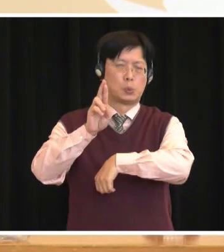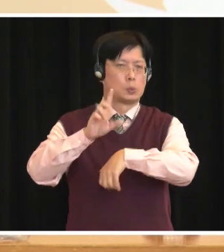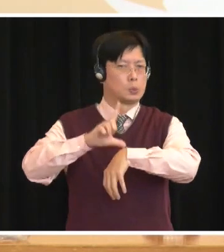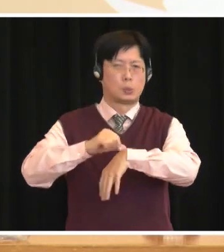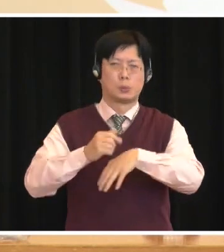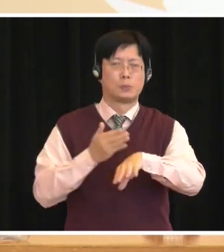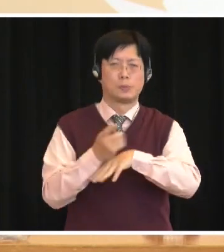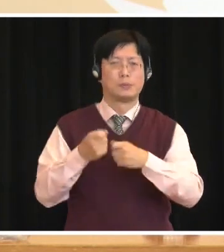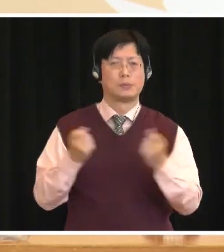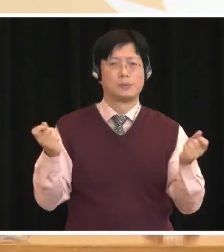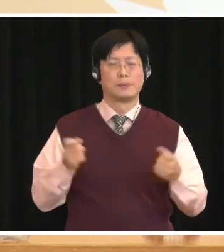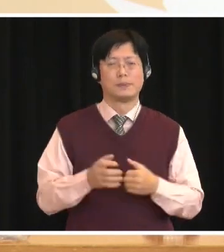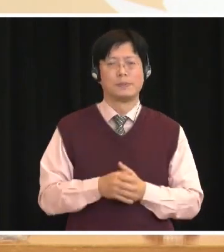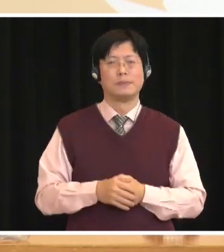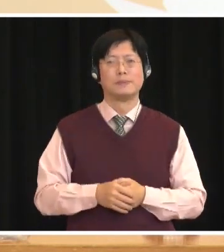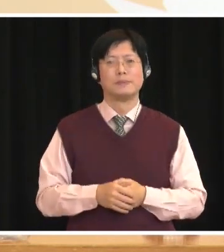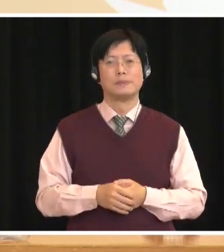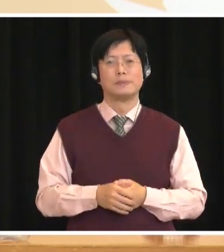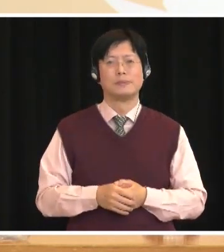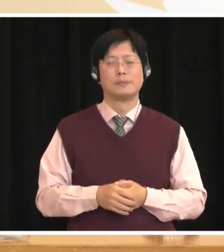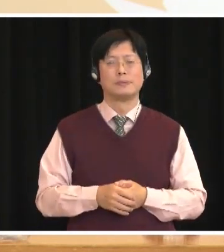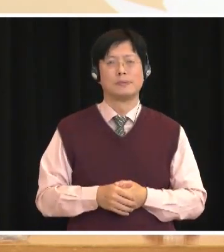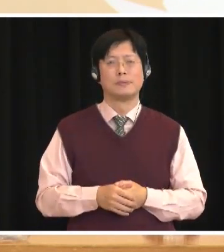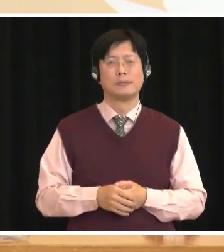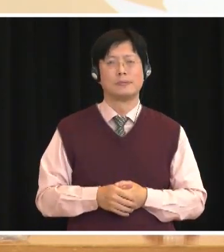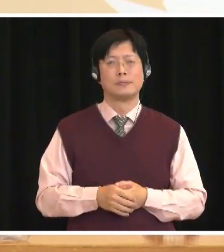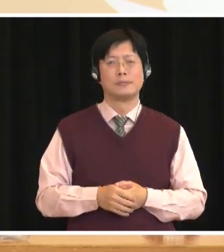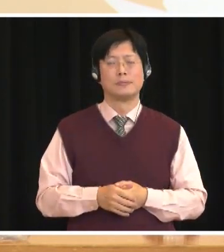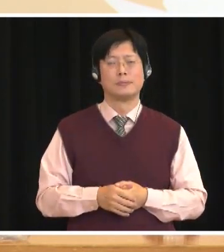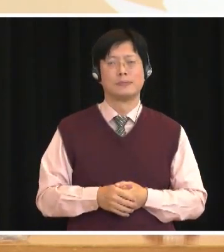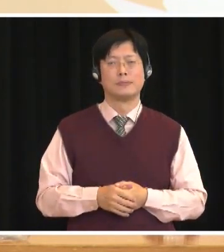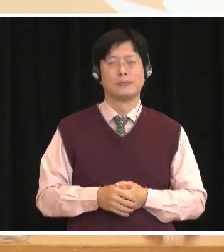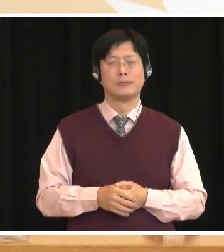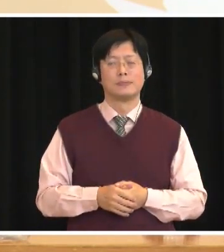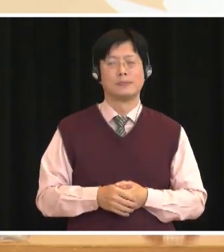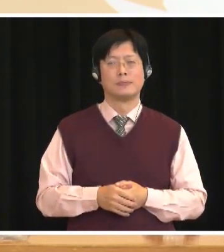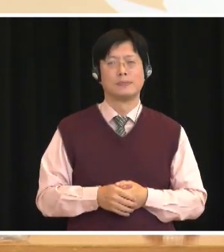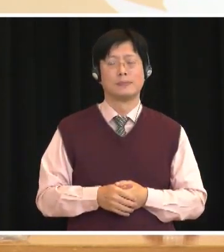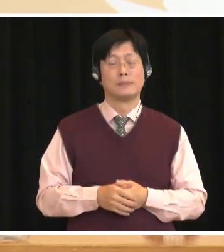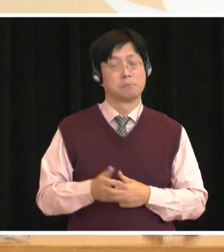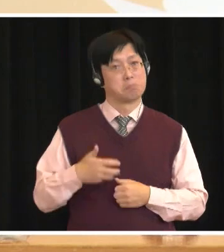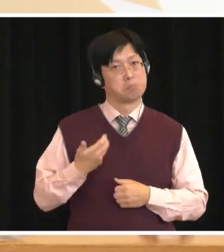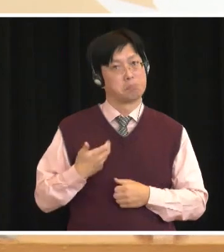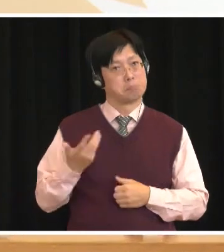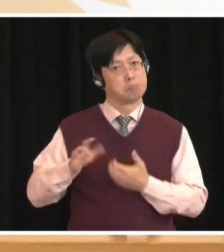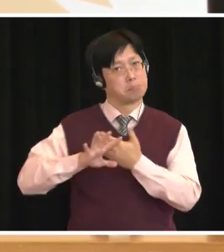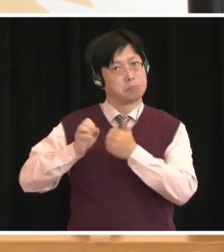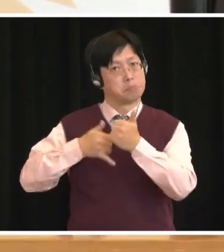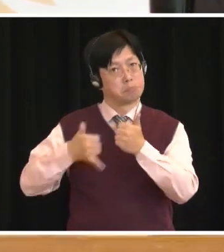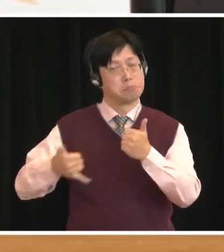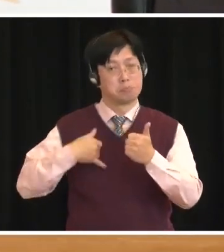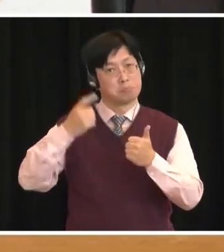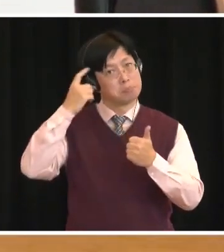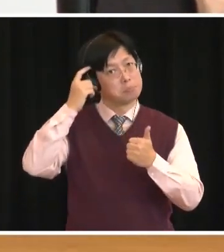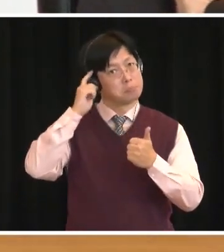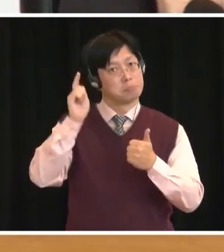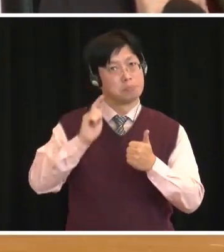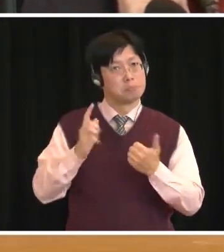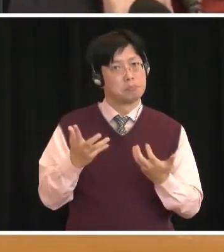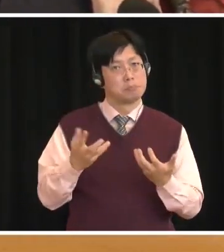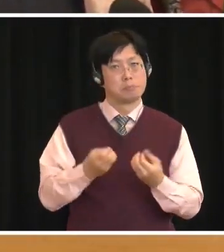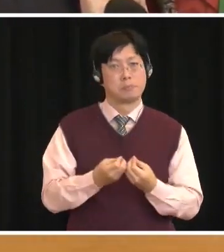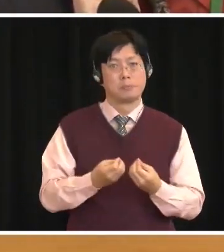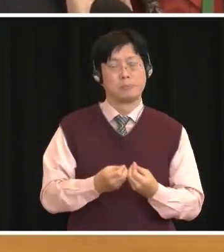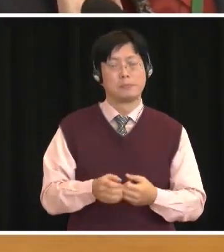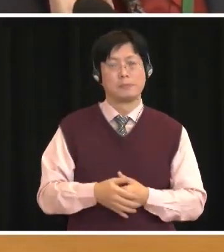and unless members of the committee have different views, I would suggest that this is